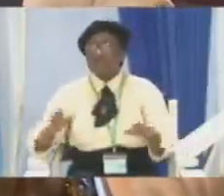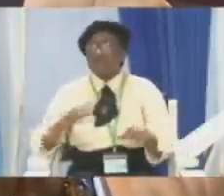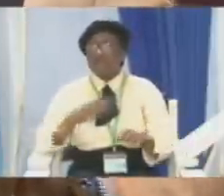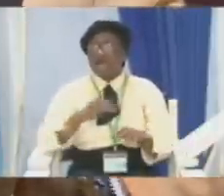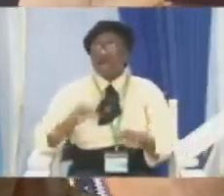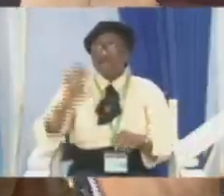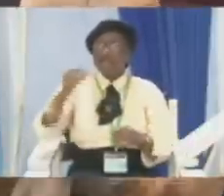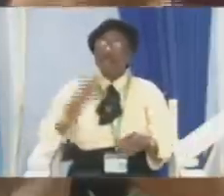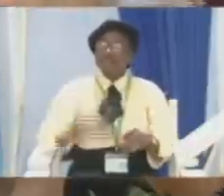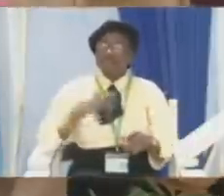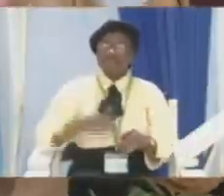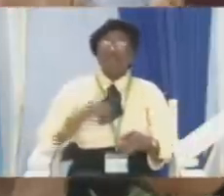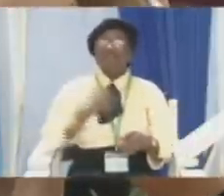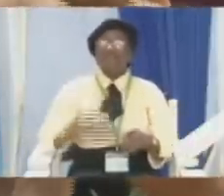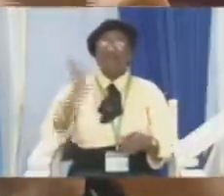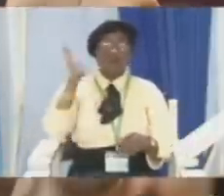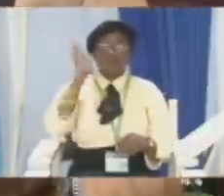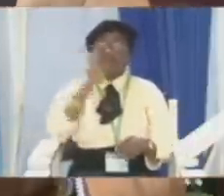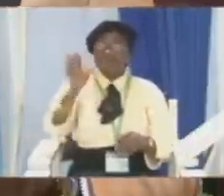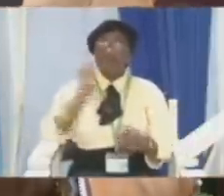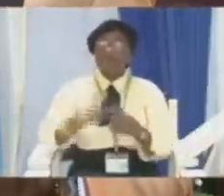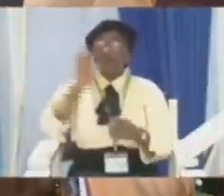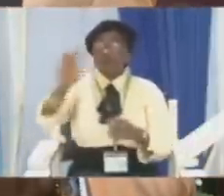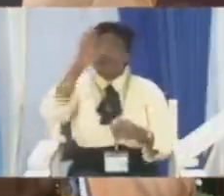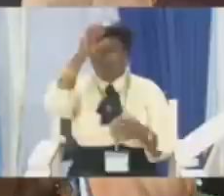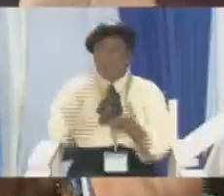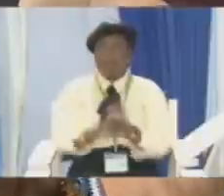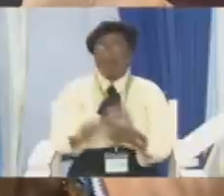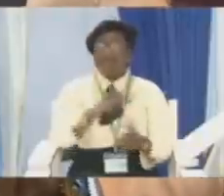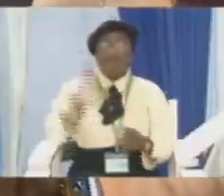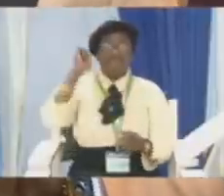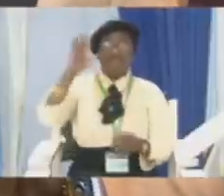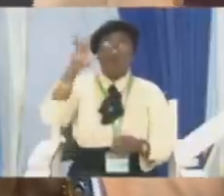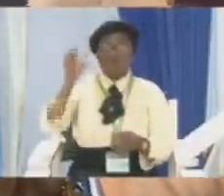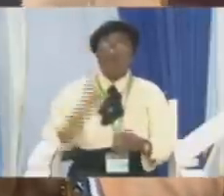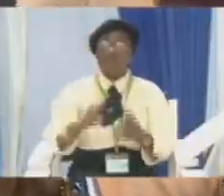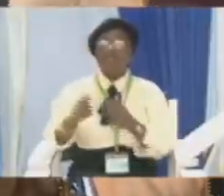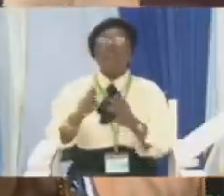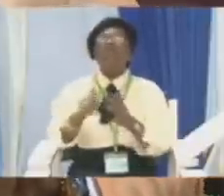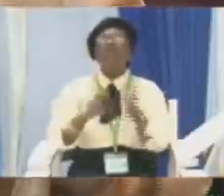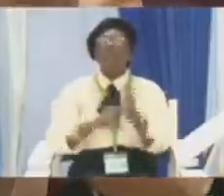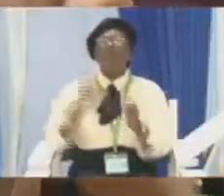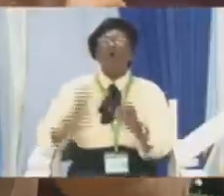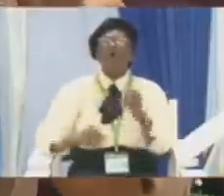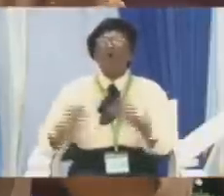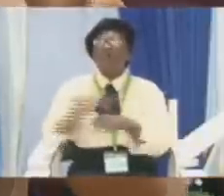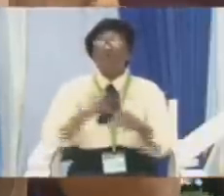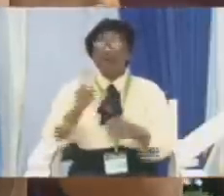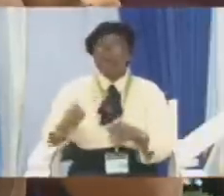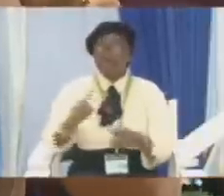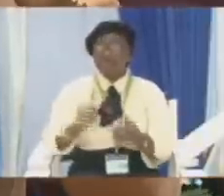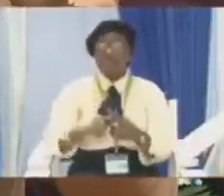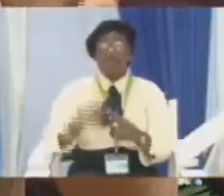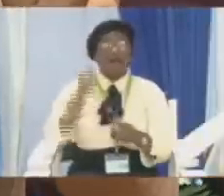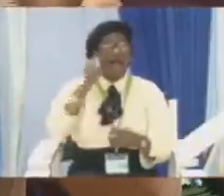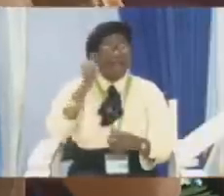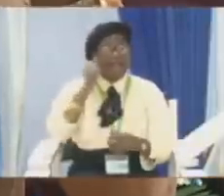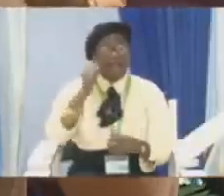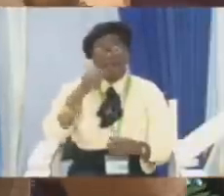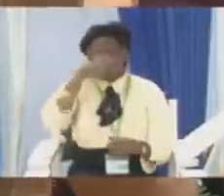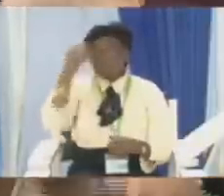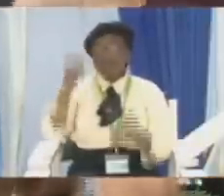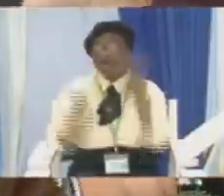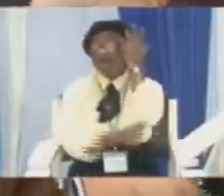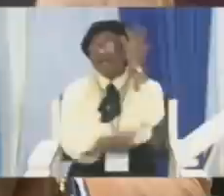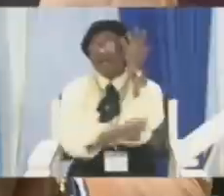be to thy husband, and he shall rule over thee. And unto Adam he said, because thou hast hearkened unto